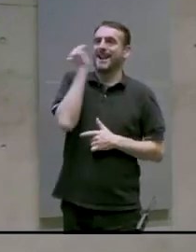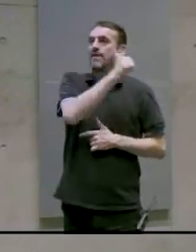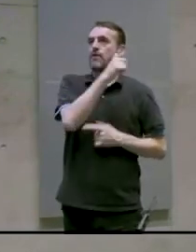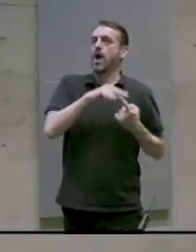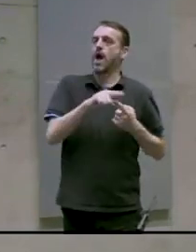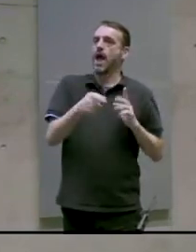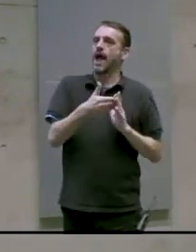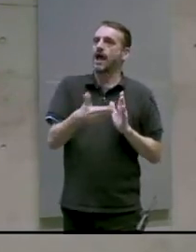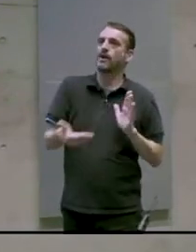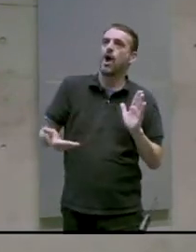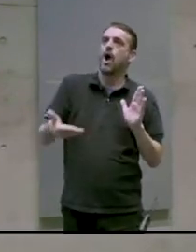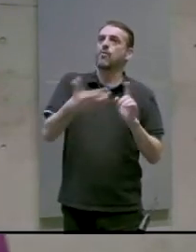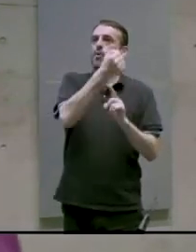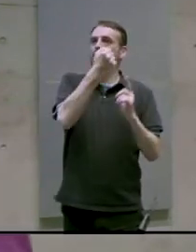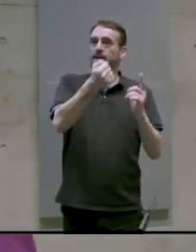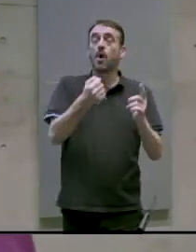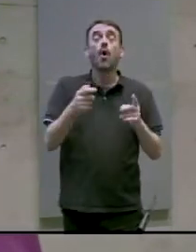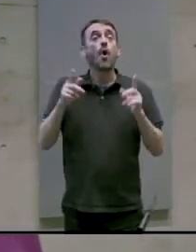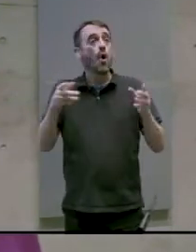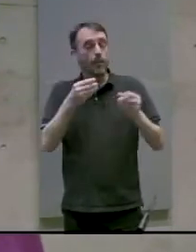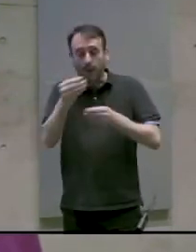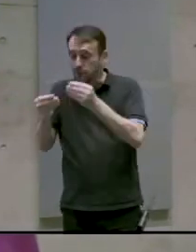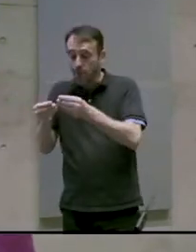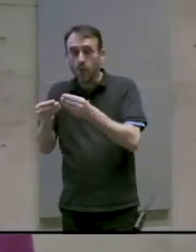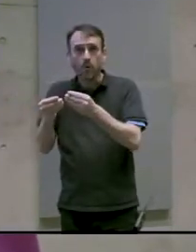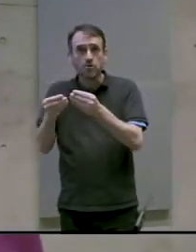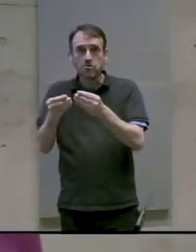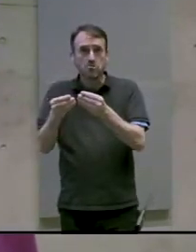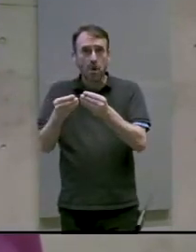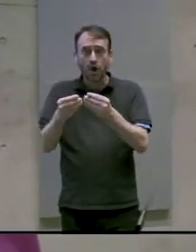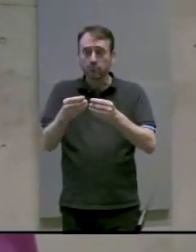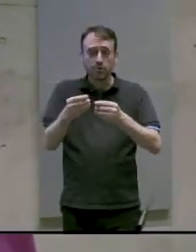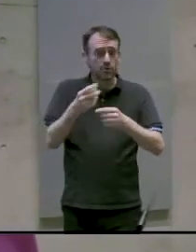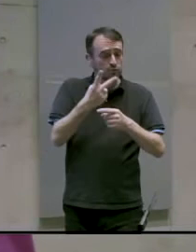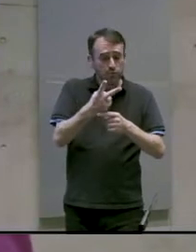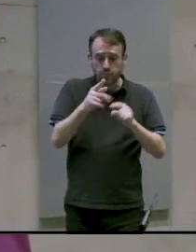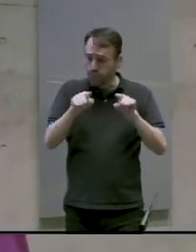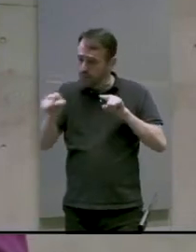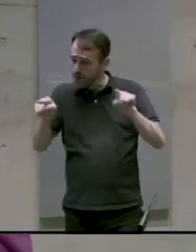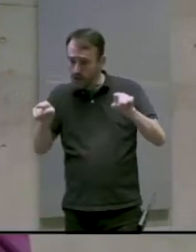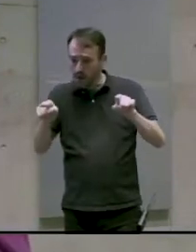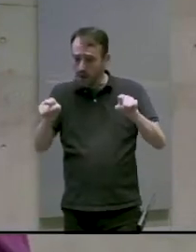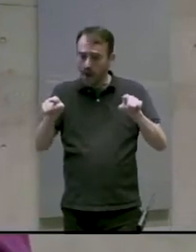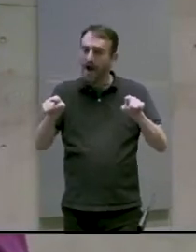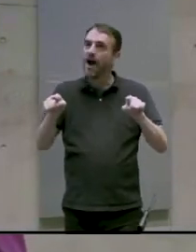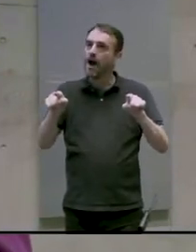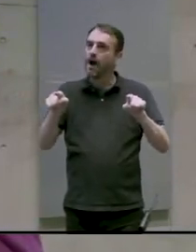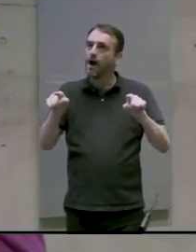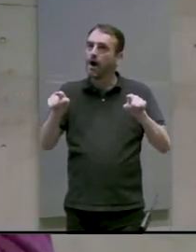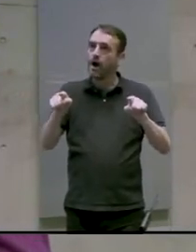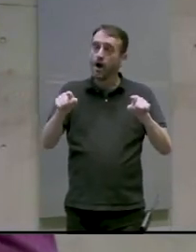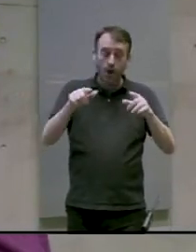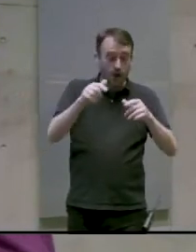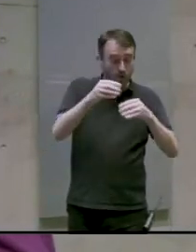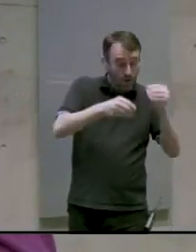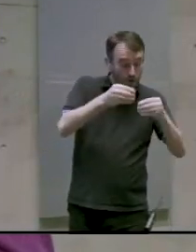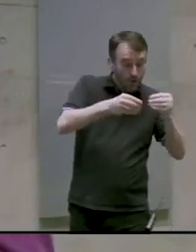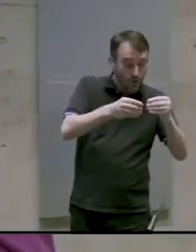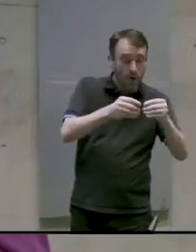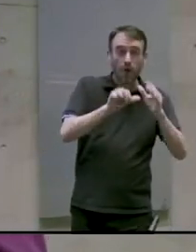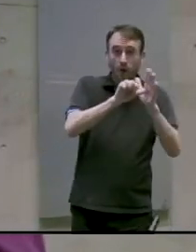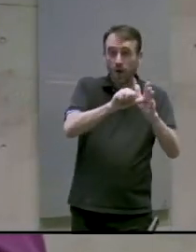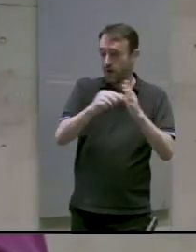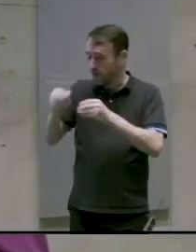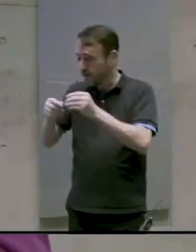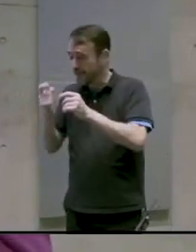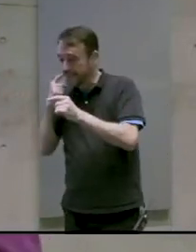achieve the same objective, so that you will end up always completing a game, but not necessarily having to know every single